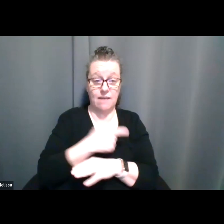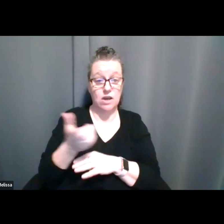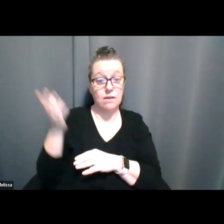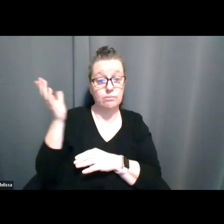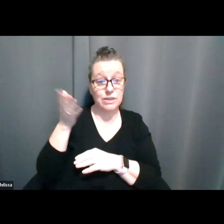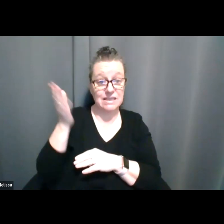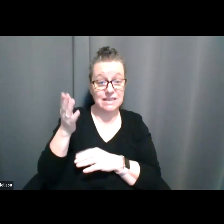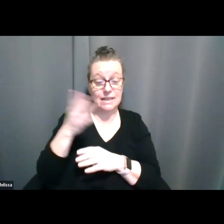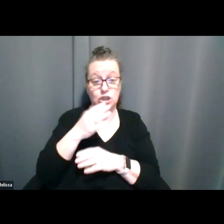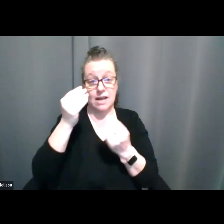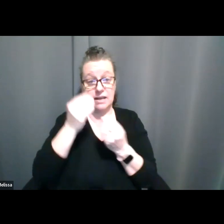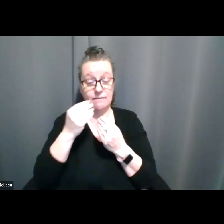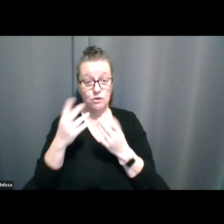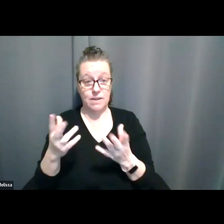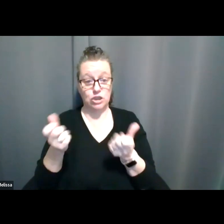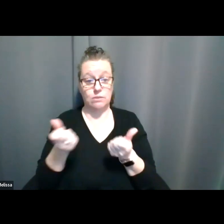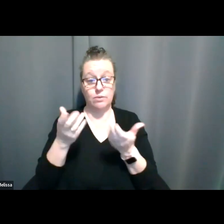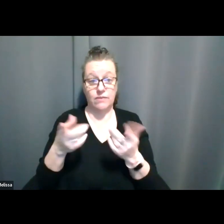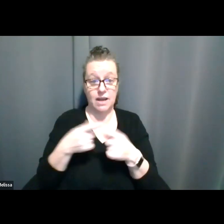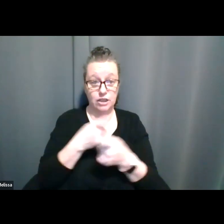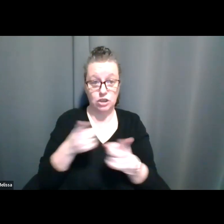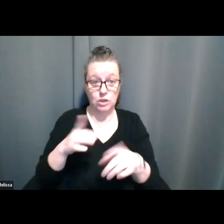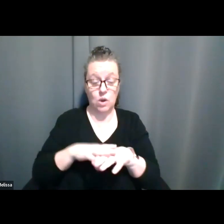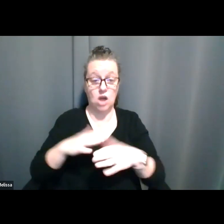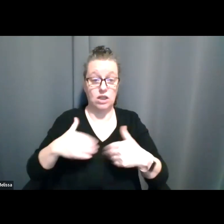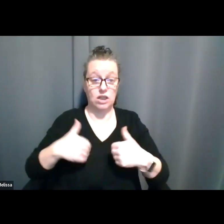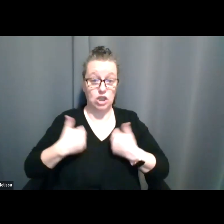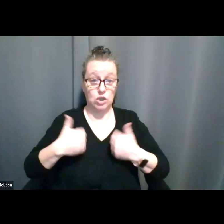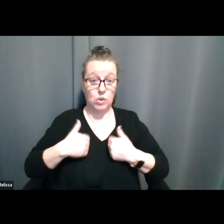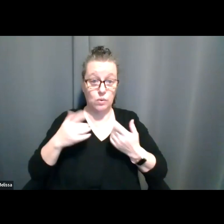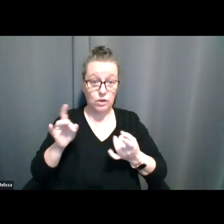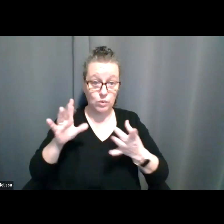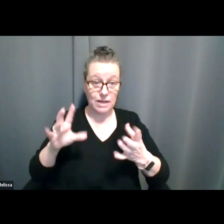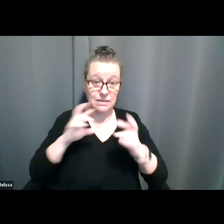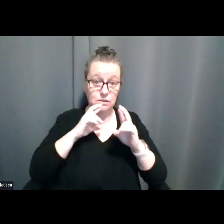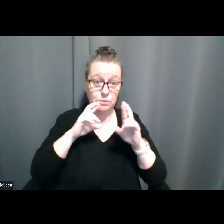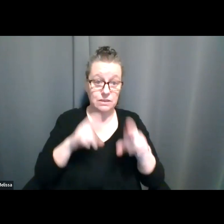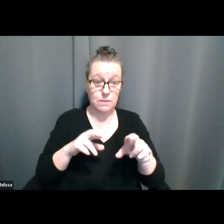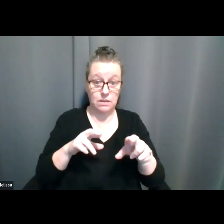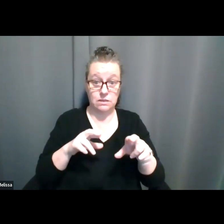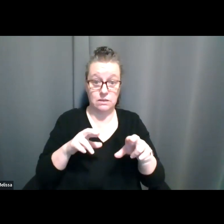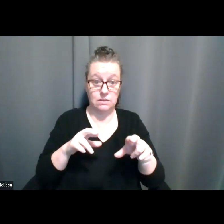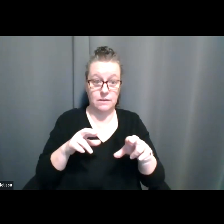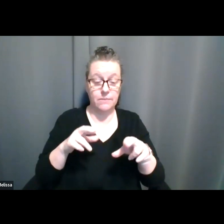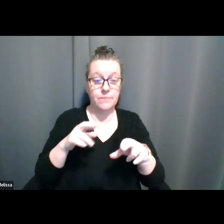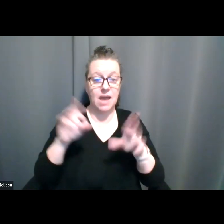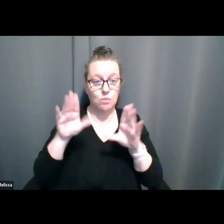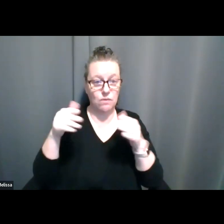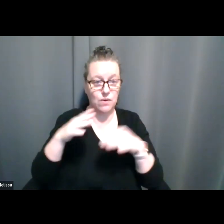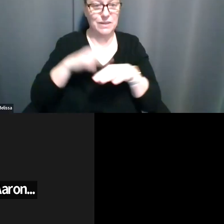presentations and information that is provided to you on youth crisis response, and then a follow-up conversation on that.